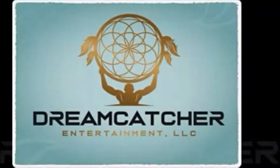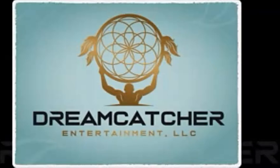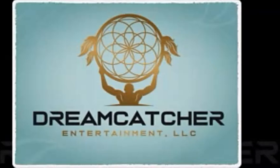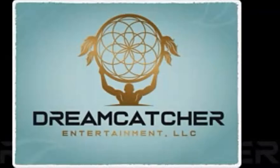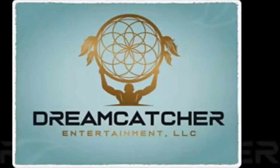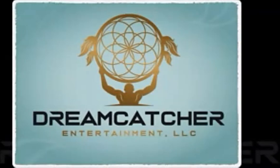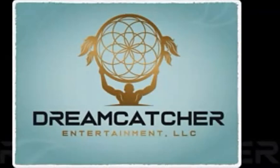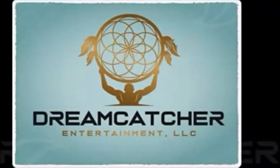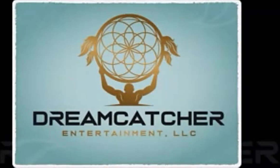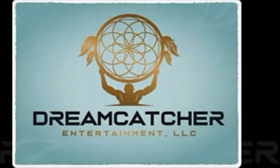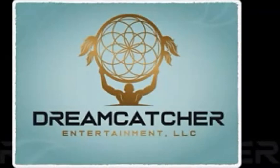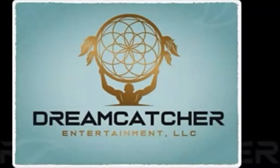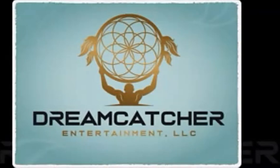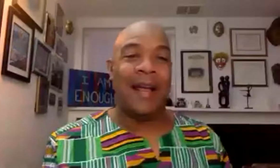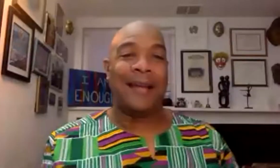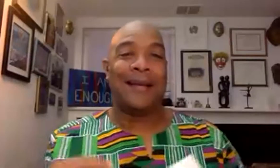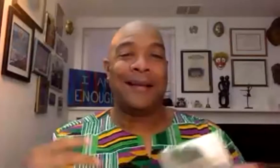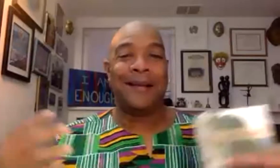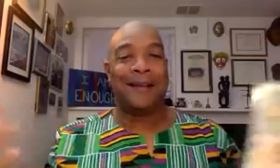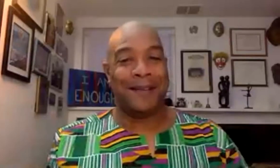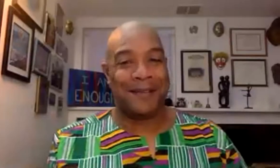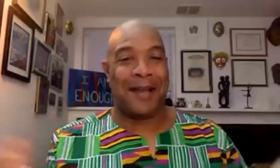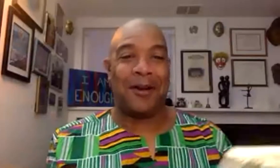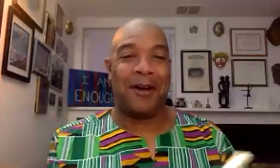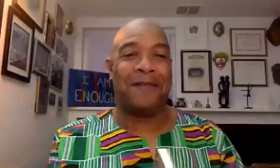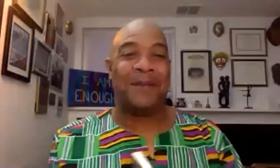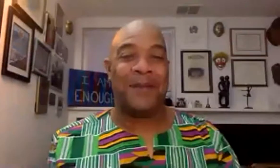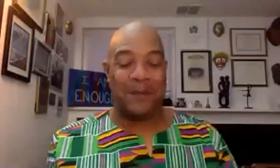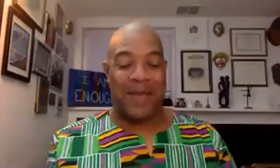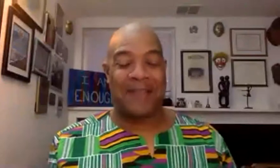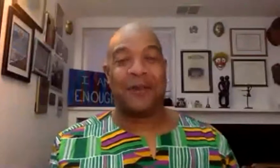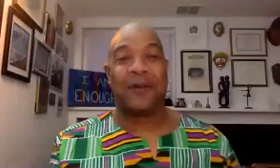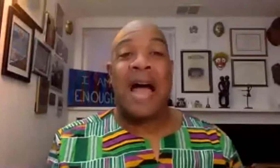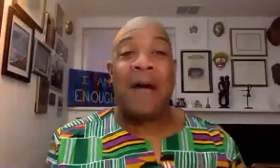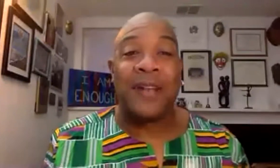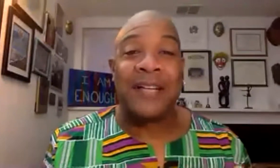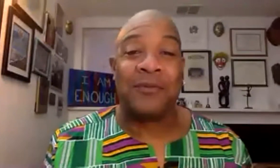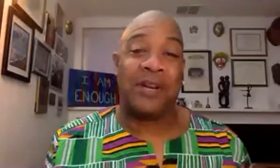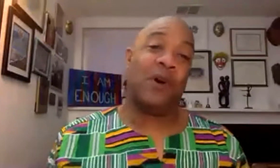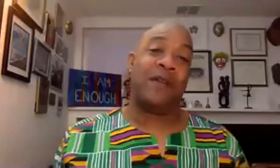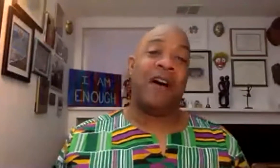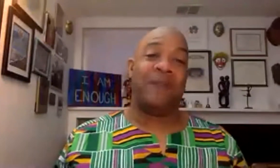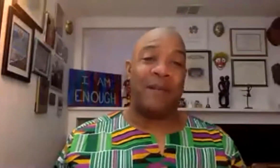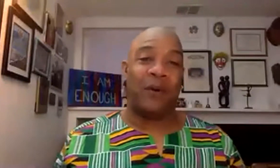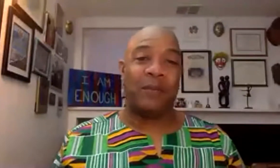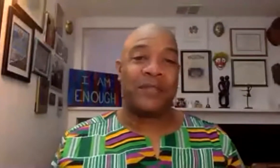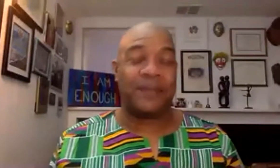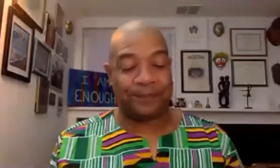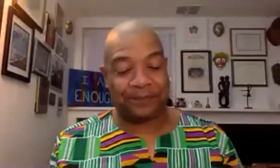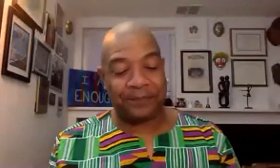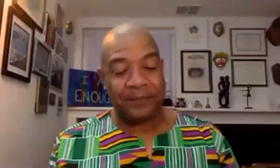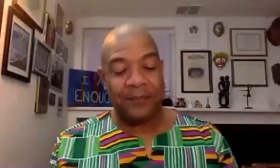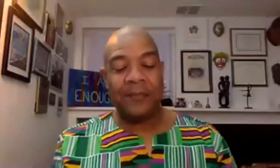And before I sign off and pass it over, I would like to read one of my poems.